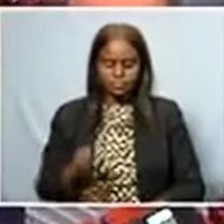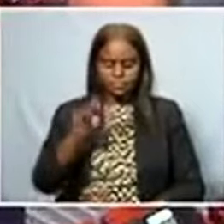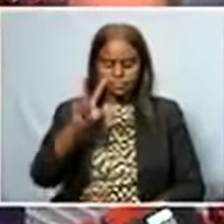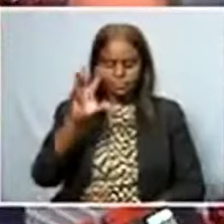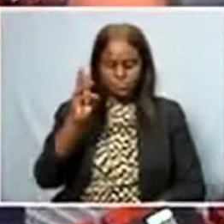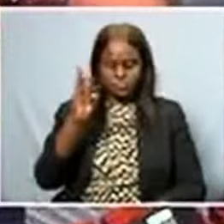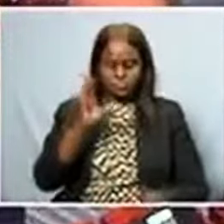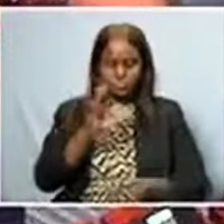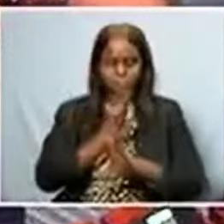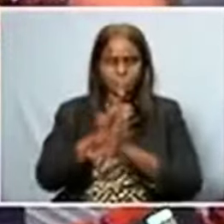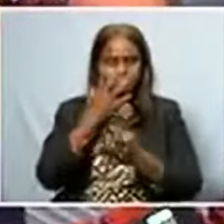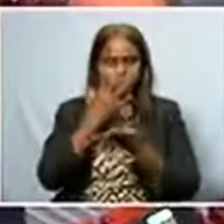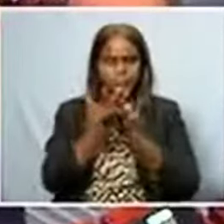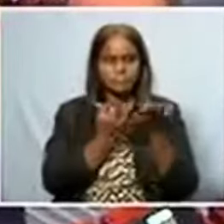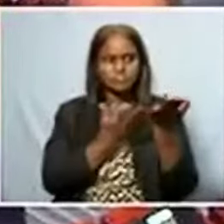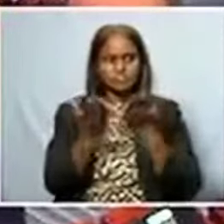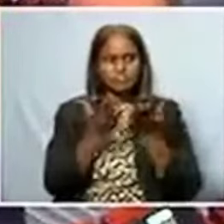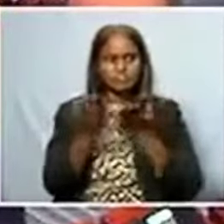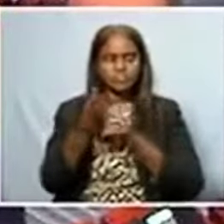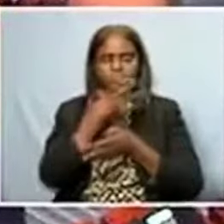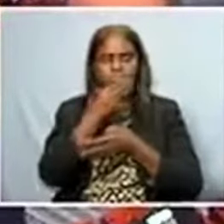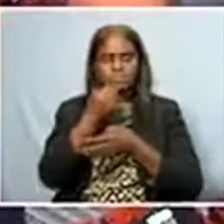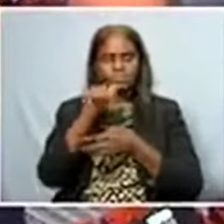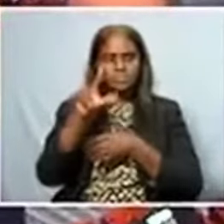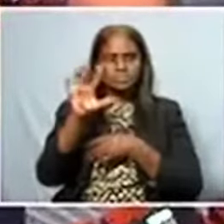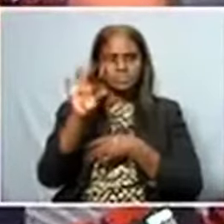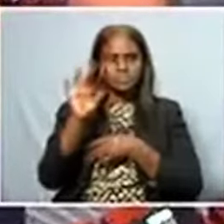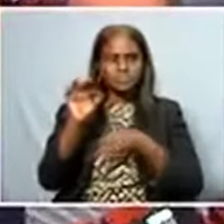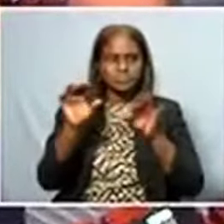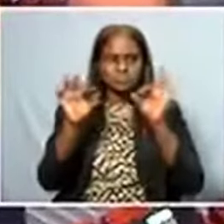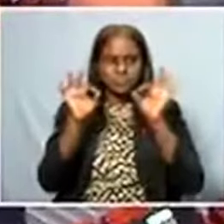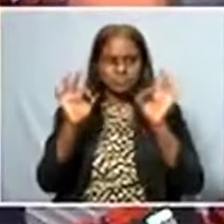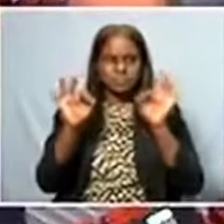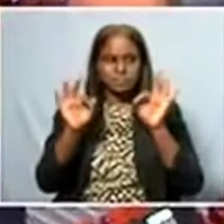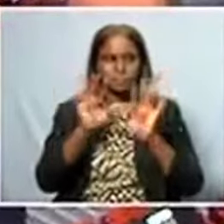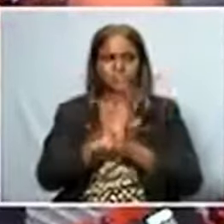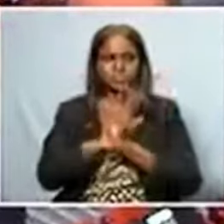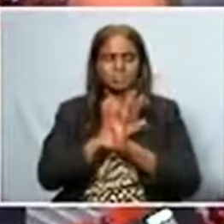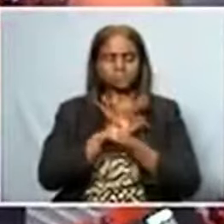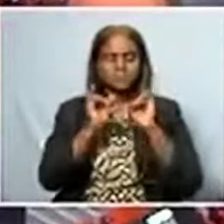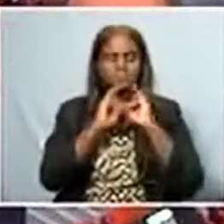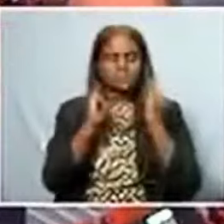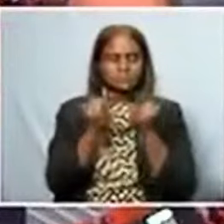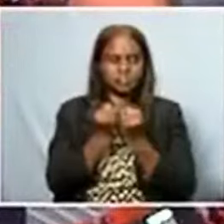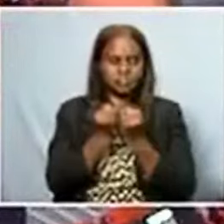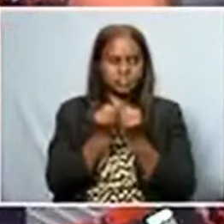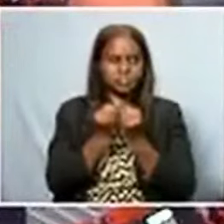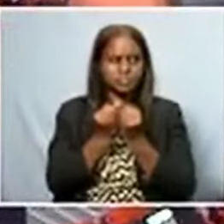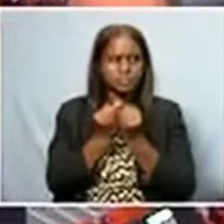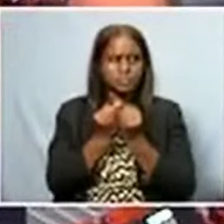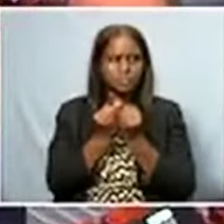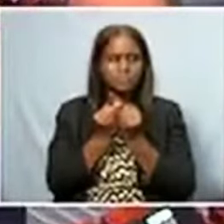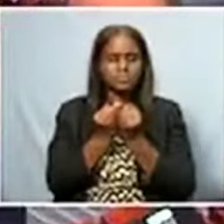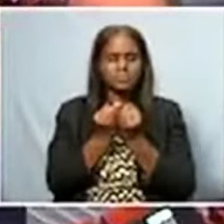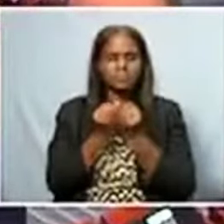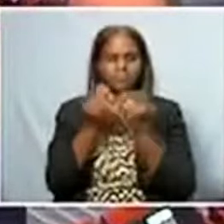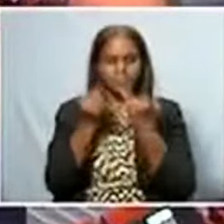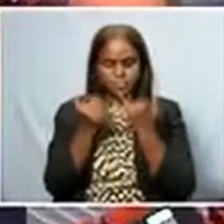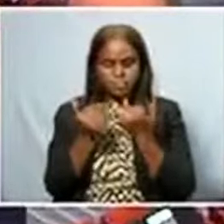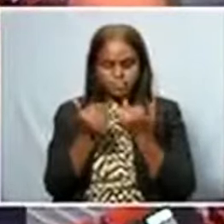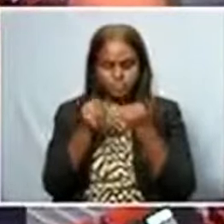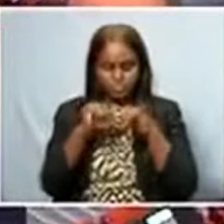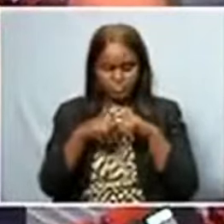36, Zambia Correctional Service Commission. And Head 39, Smart Zambia Institute. And so those are the heads of expenditure that